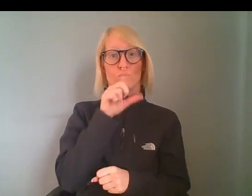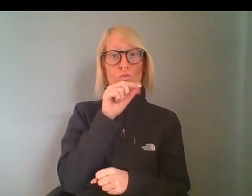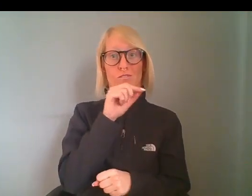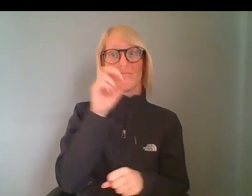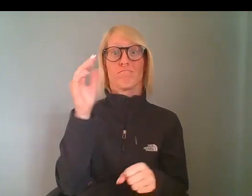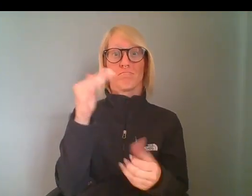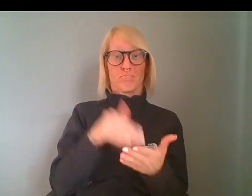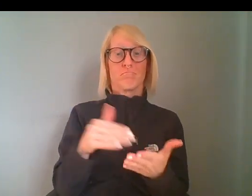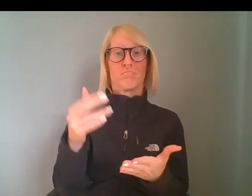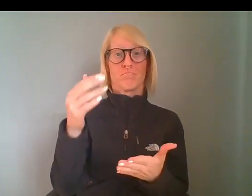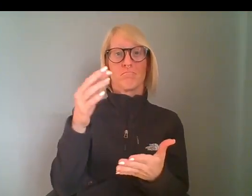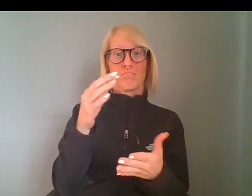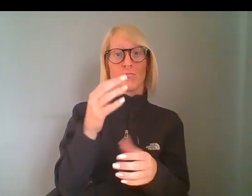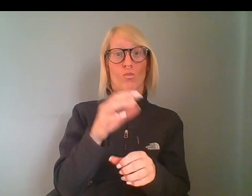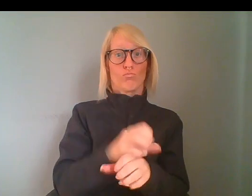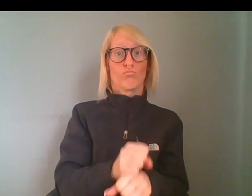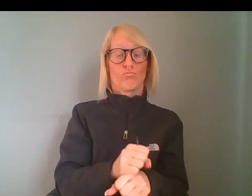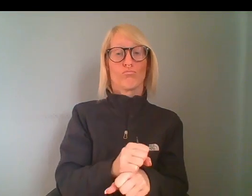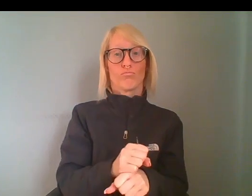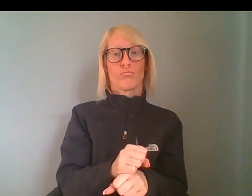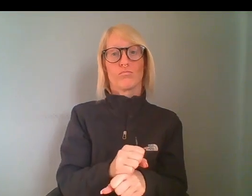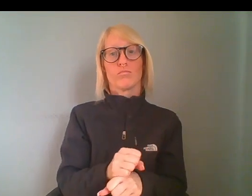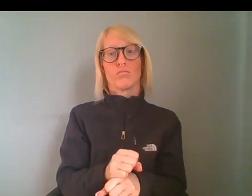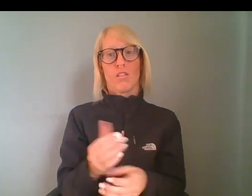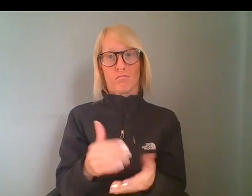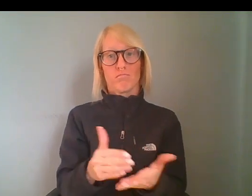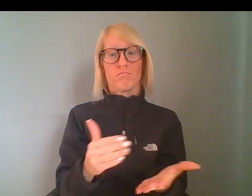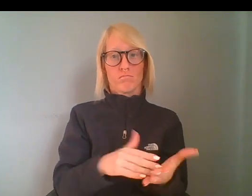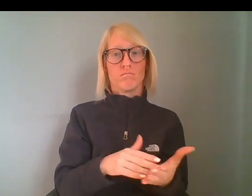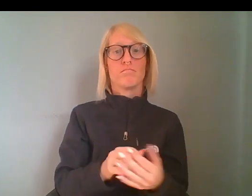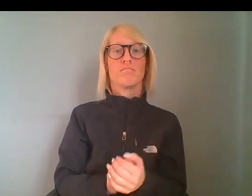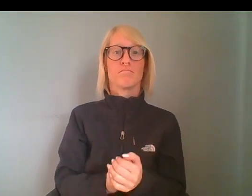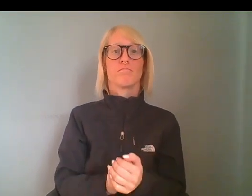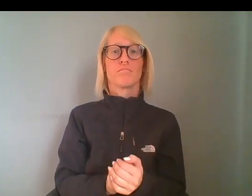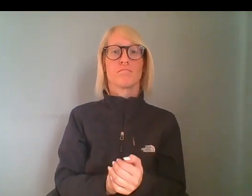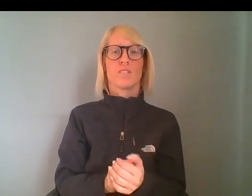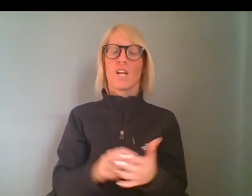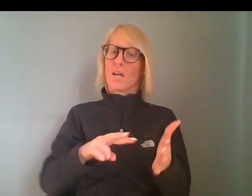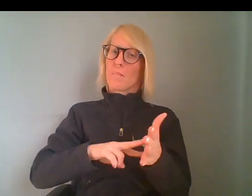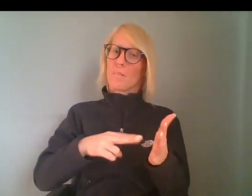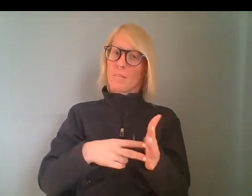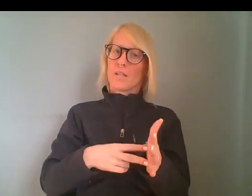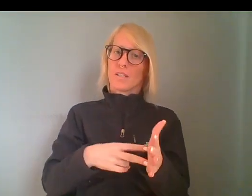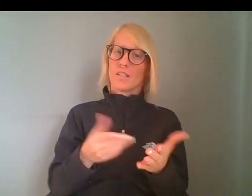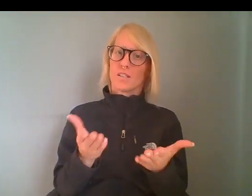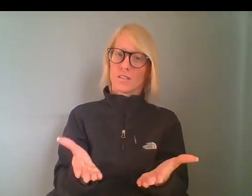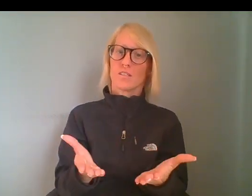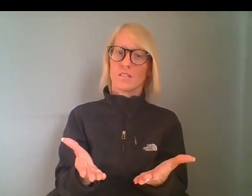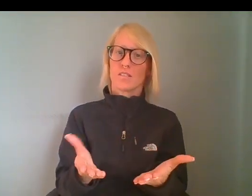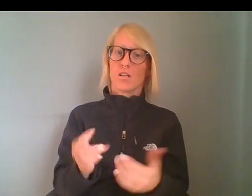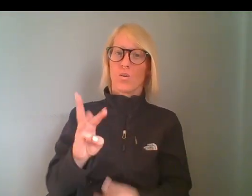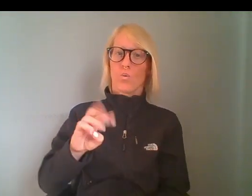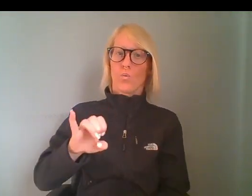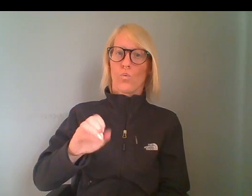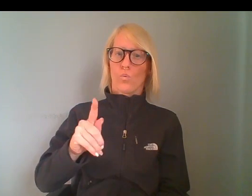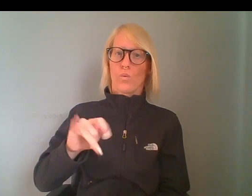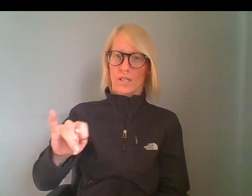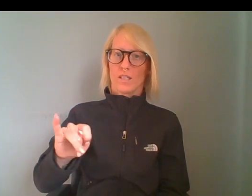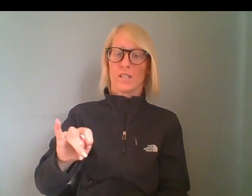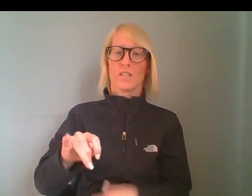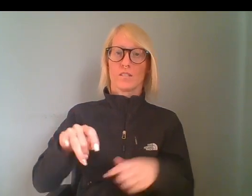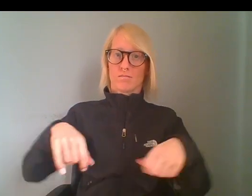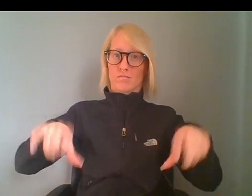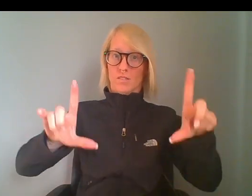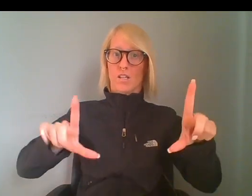your Wikipedia definition, and again, that's in your slide. Twitter is considered microblogging, so